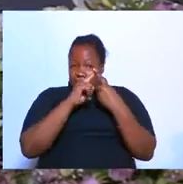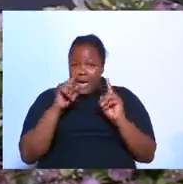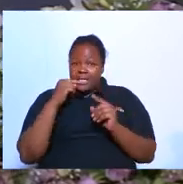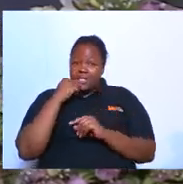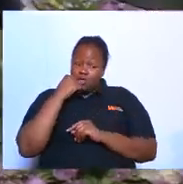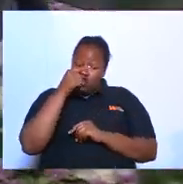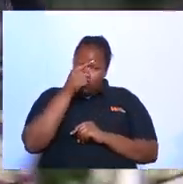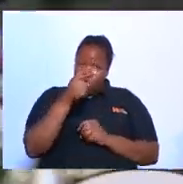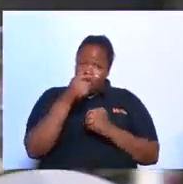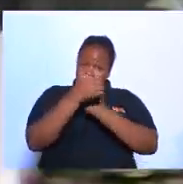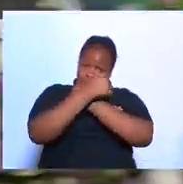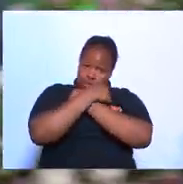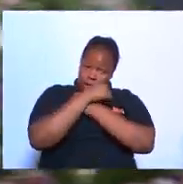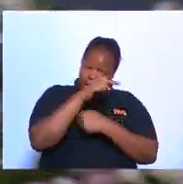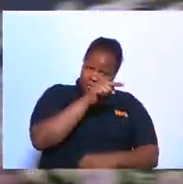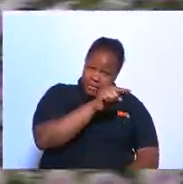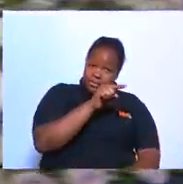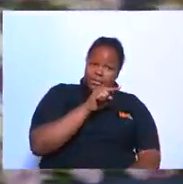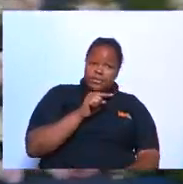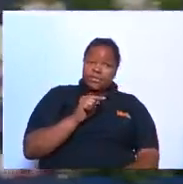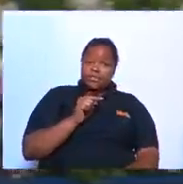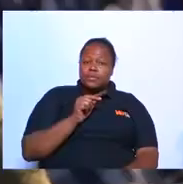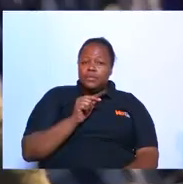are told to love the person